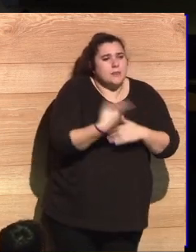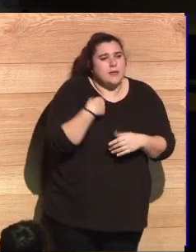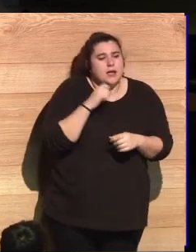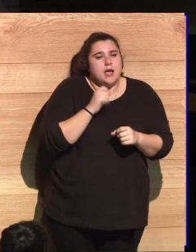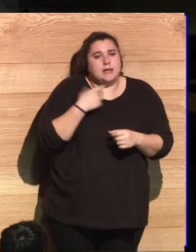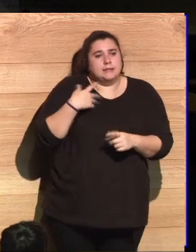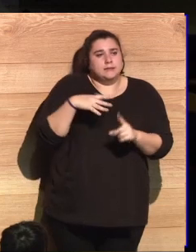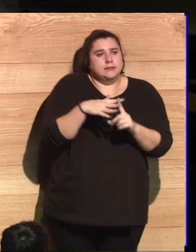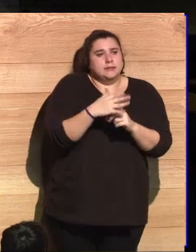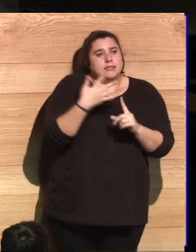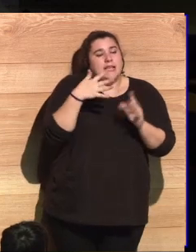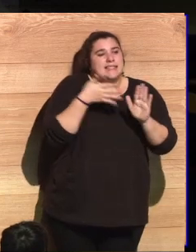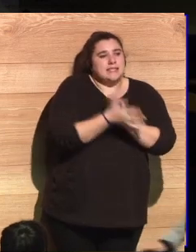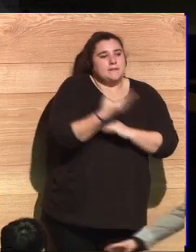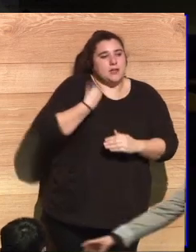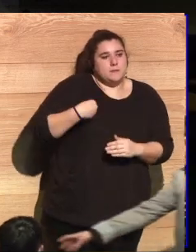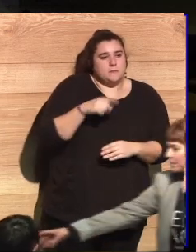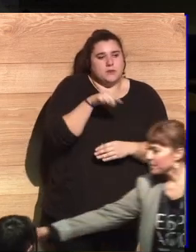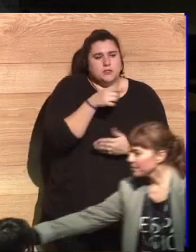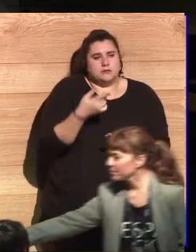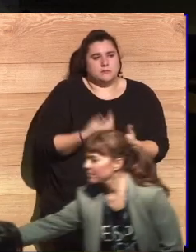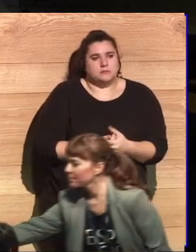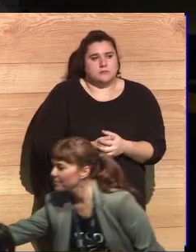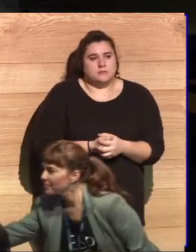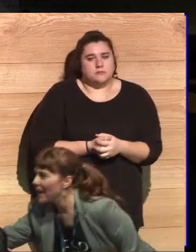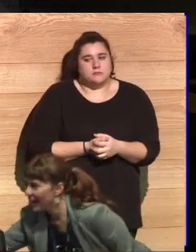would make sense to you anyway. Thank you.